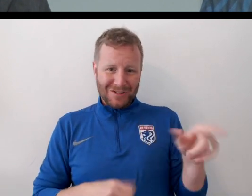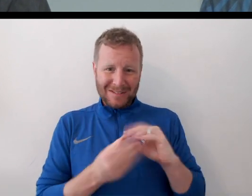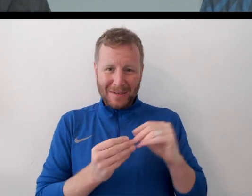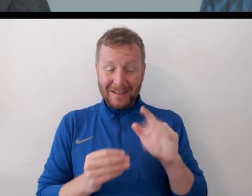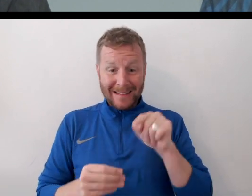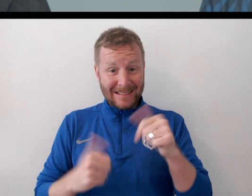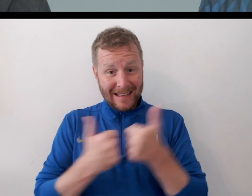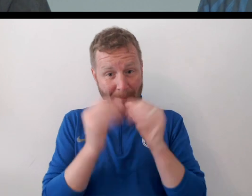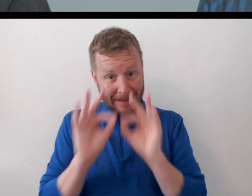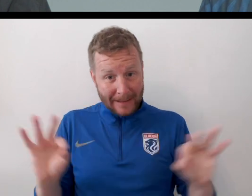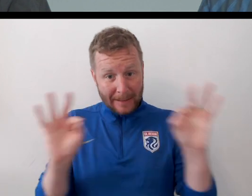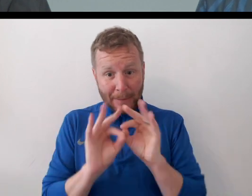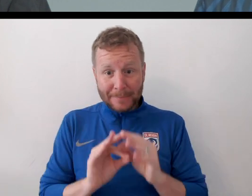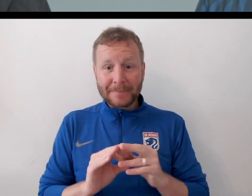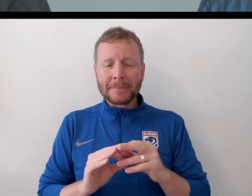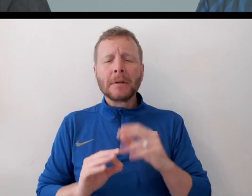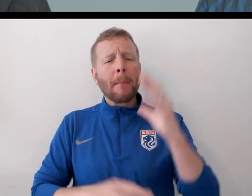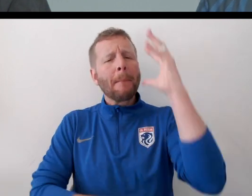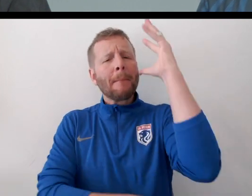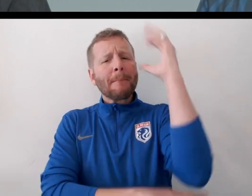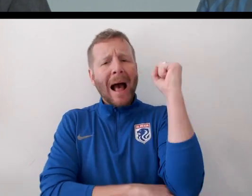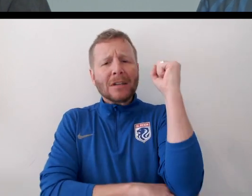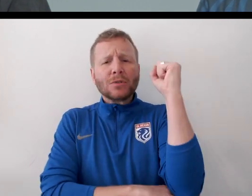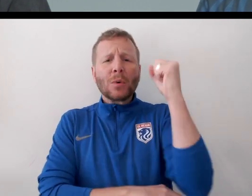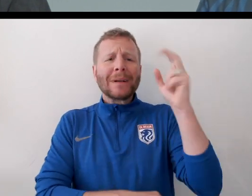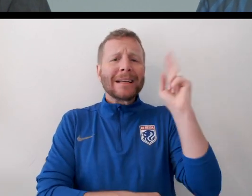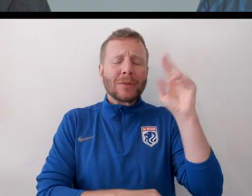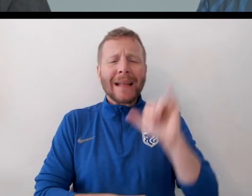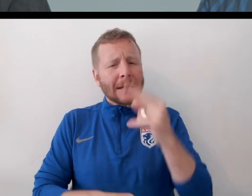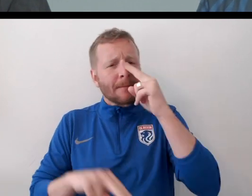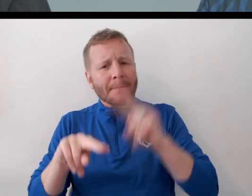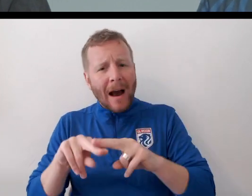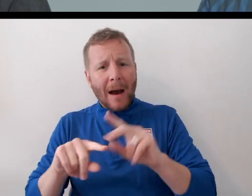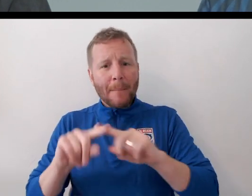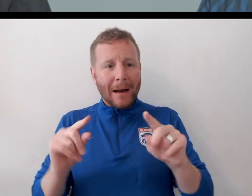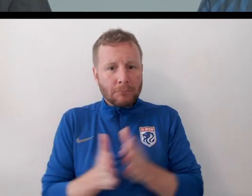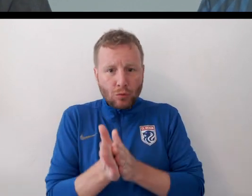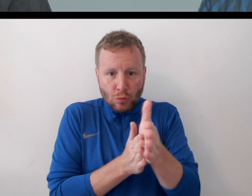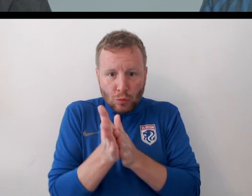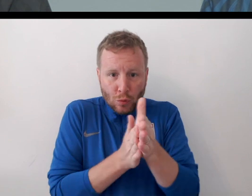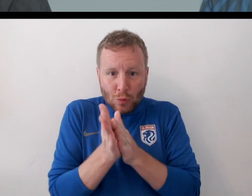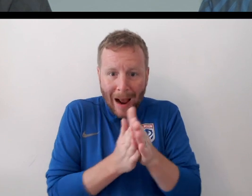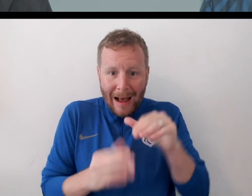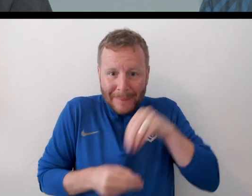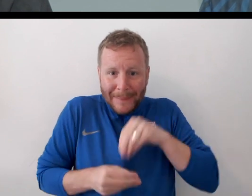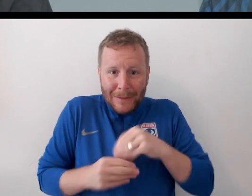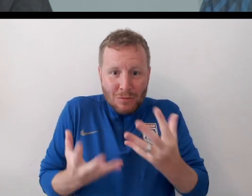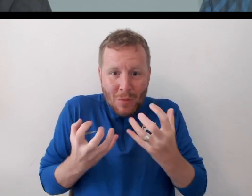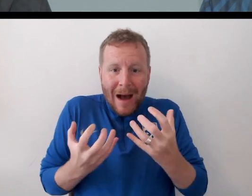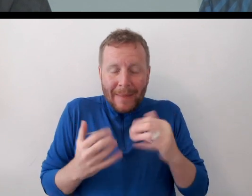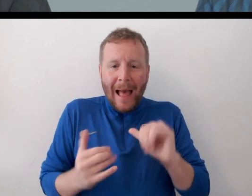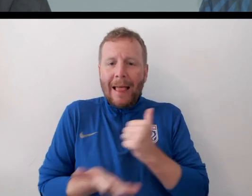game was. History milestones are always like so fun to be part of. So there's just that extra like drive for us as well in these games. And I